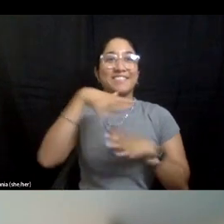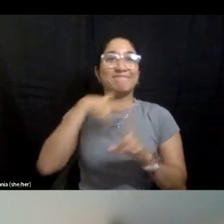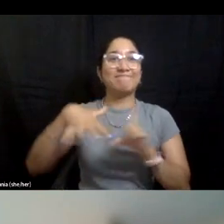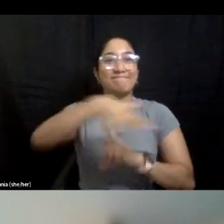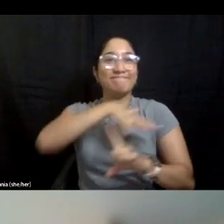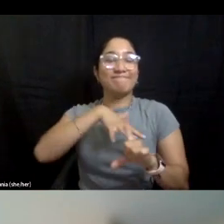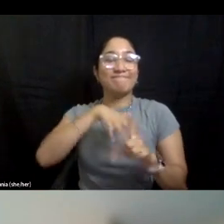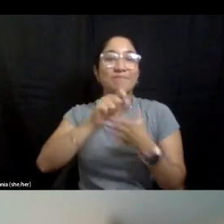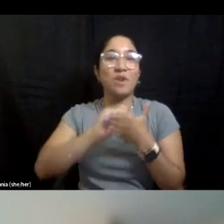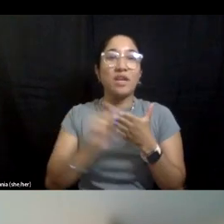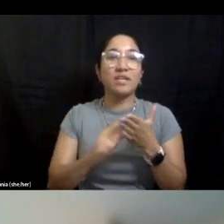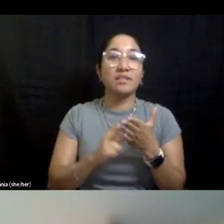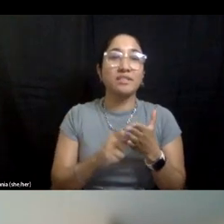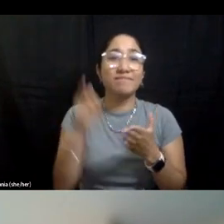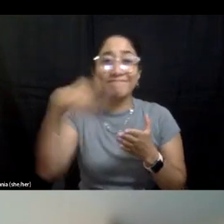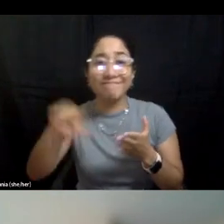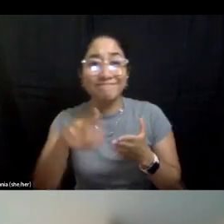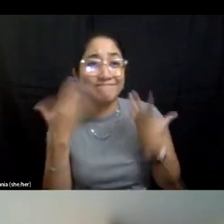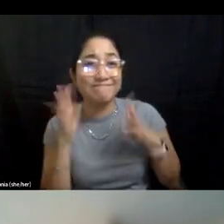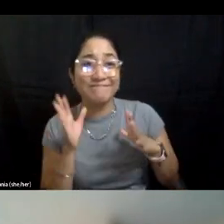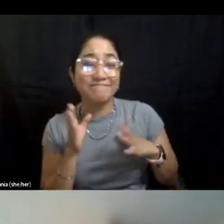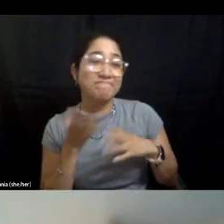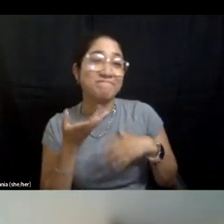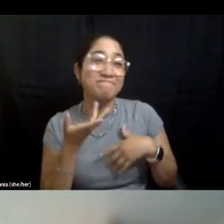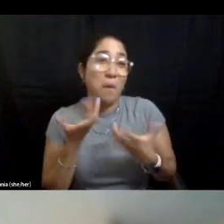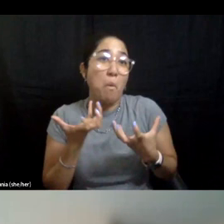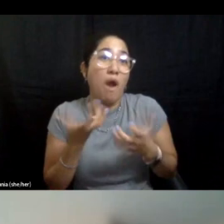hear from folks in the space. Thank you.